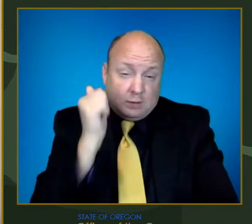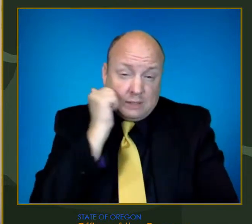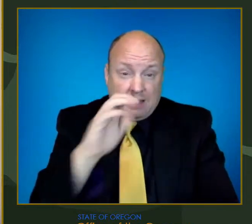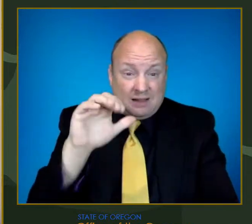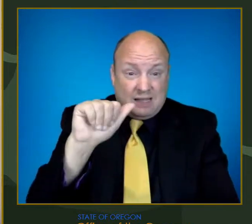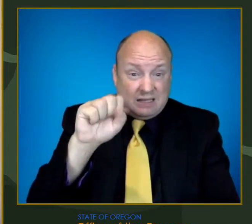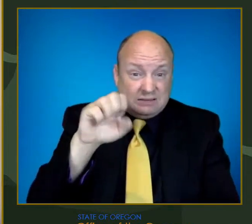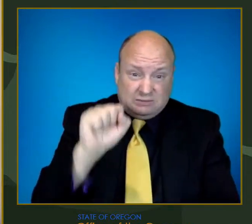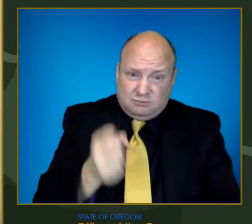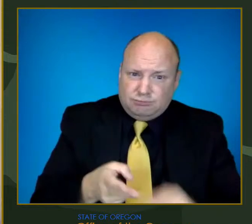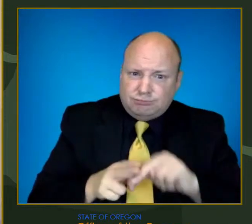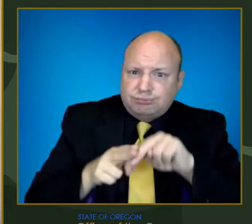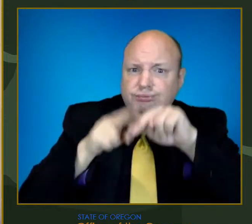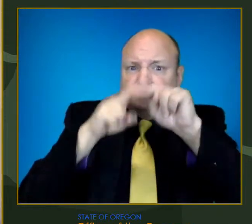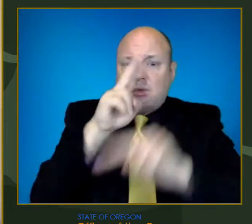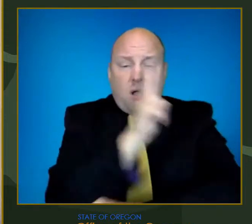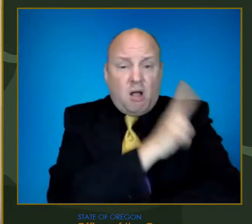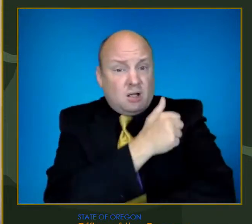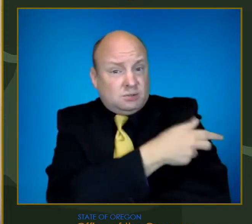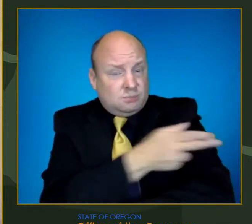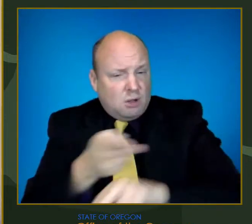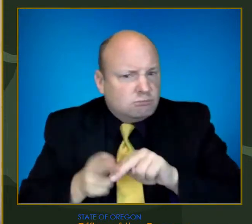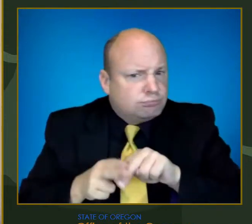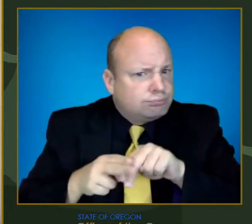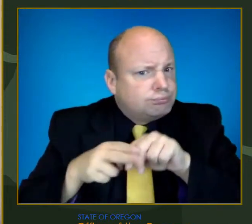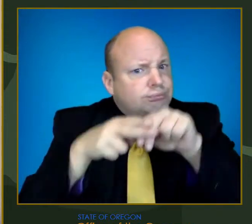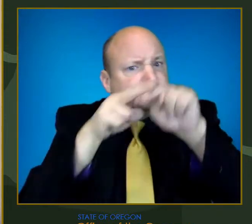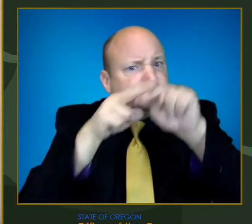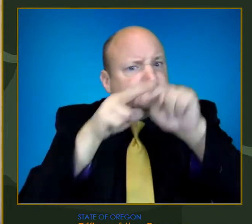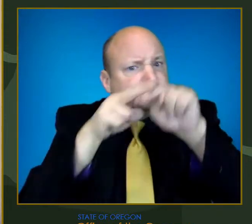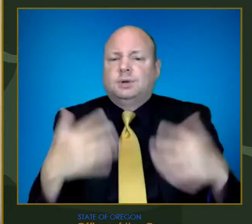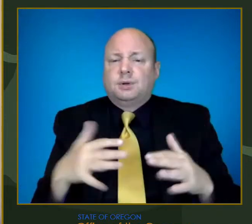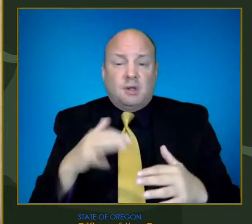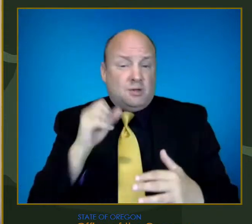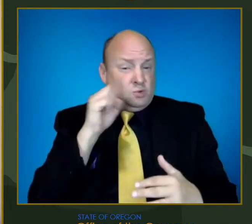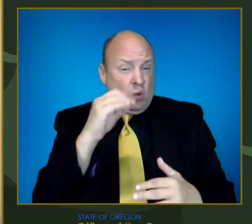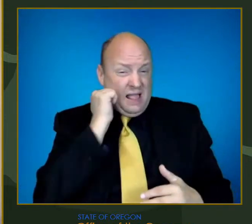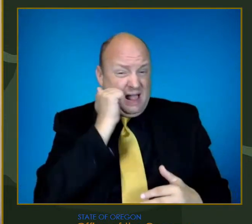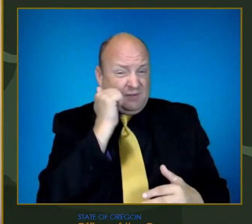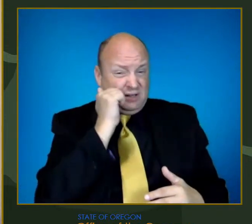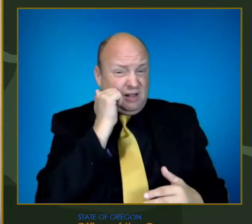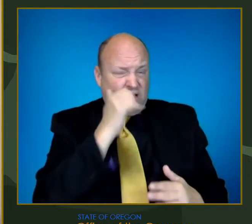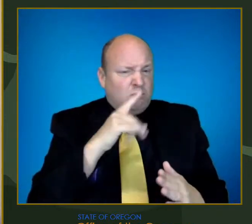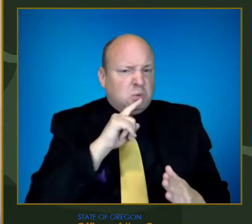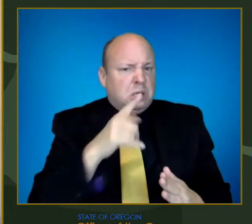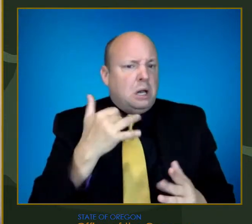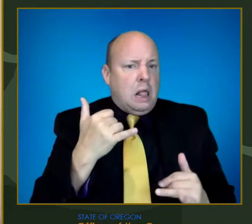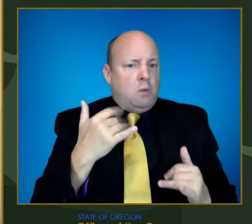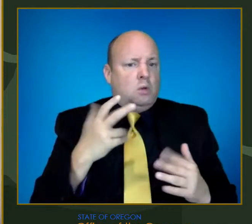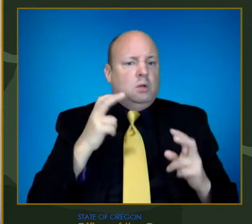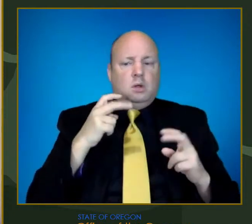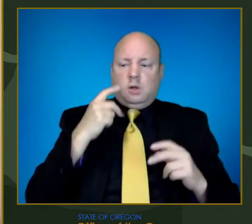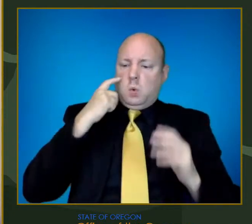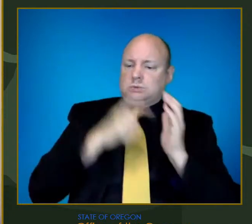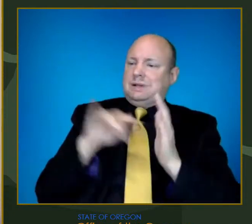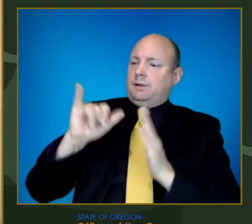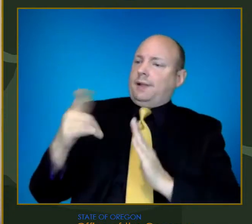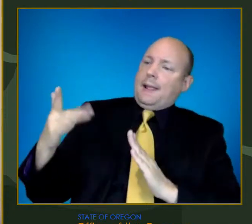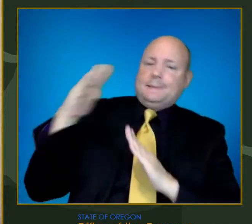ascent, regularly setting new pandemic highs far beyond what we experienced in previous